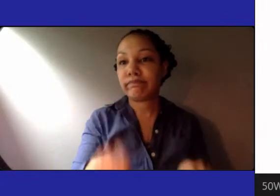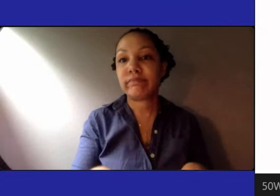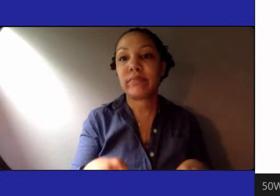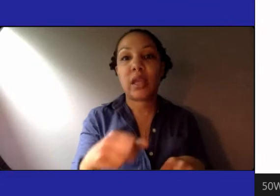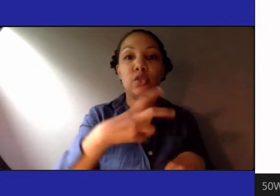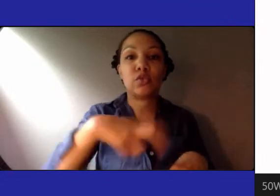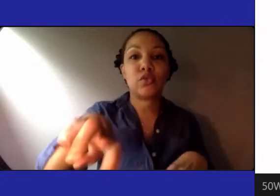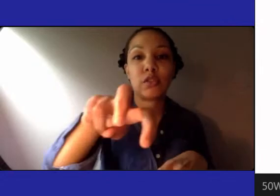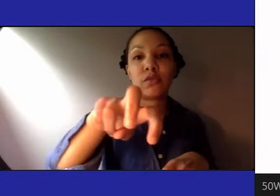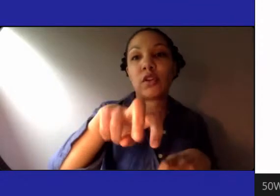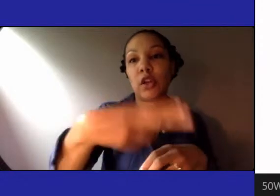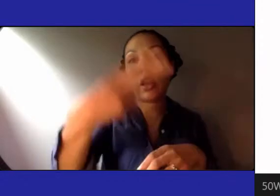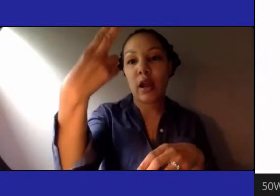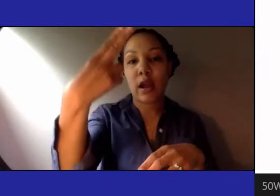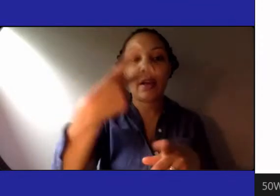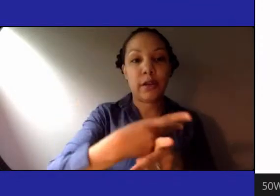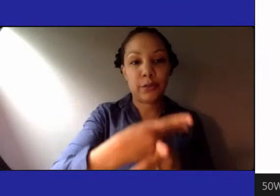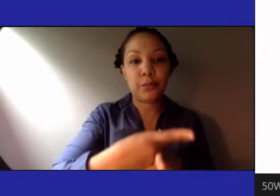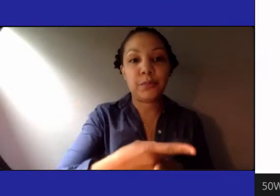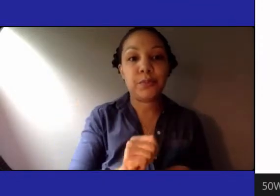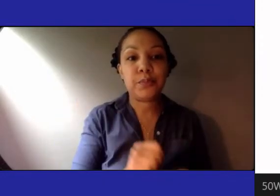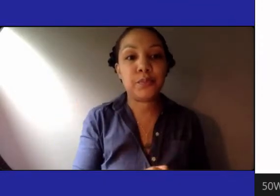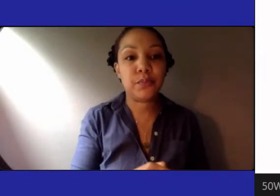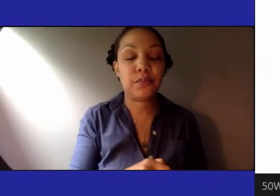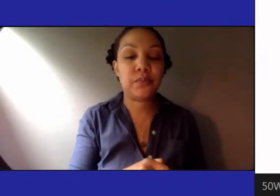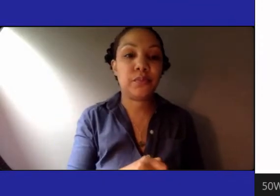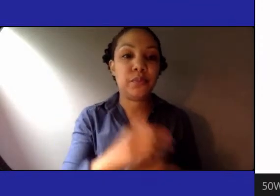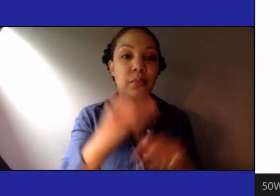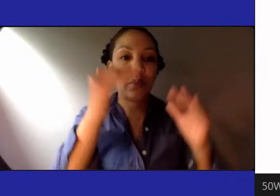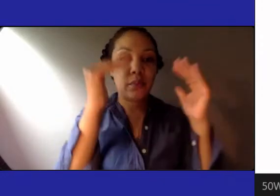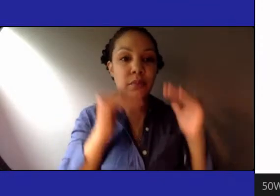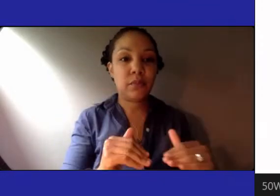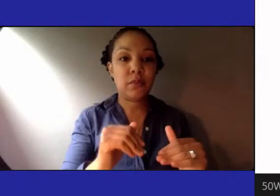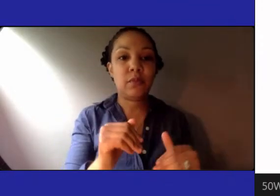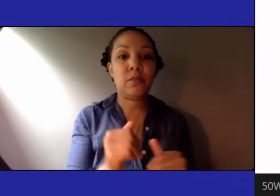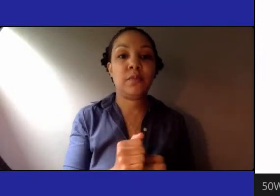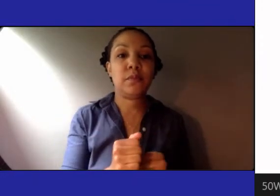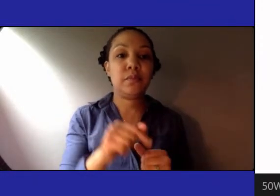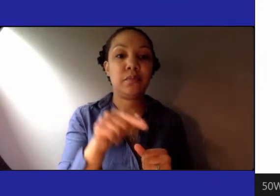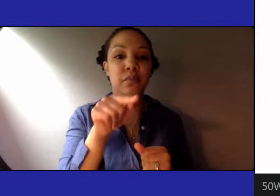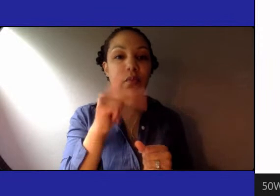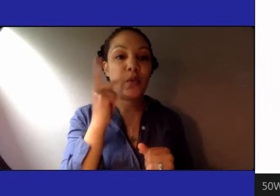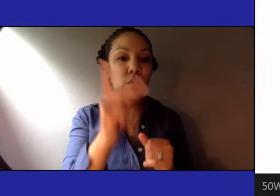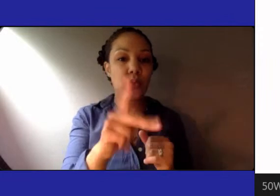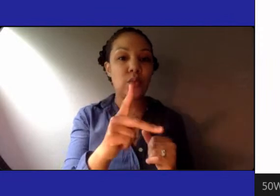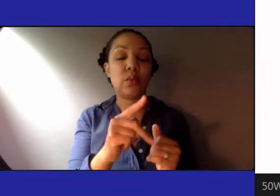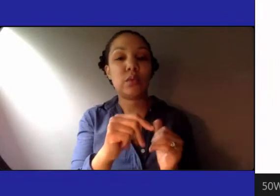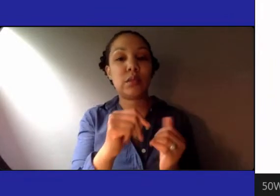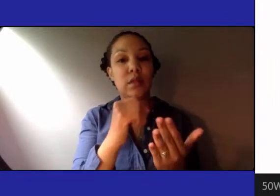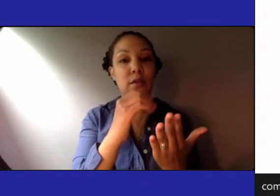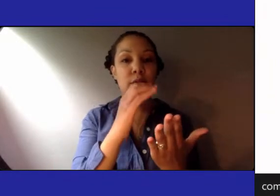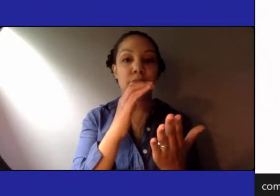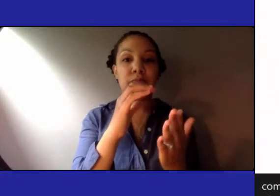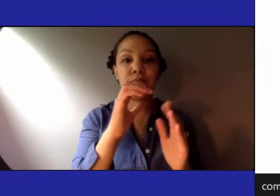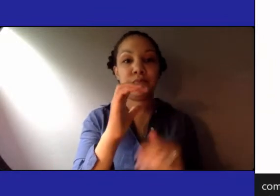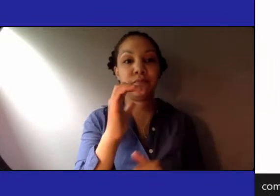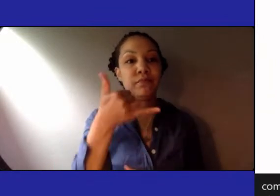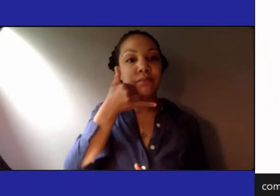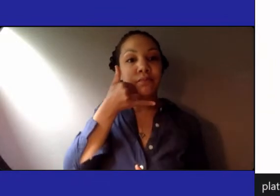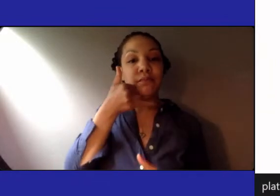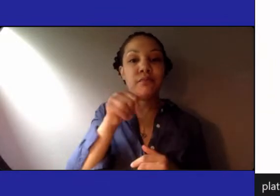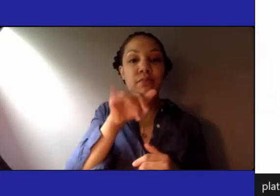care. Next slide. So this is what the platform looks like. On the left, you see